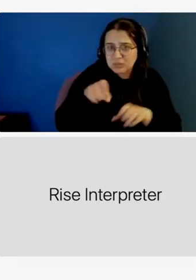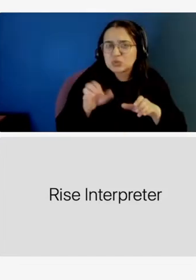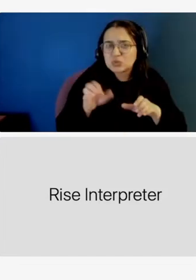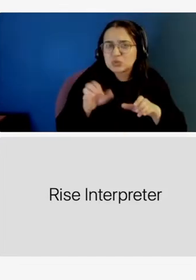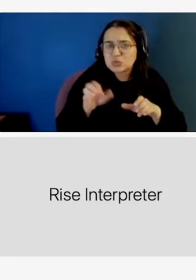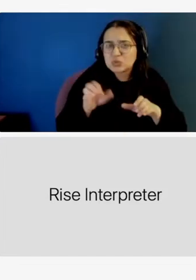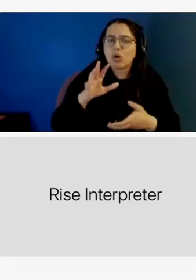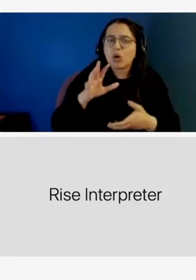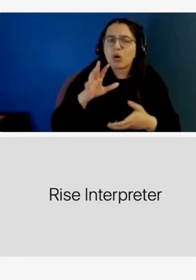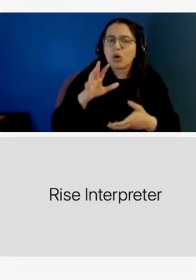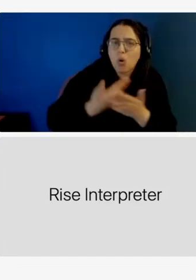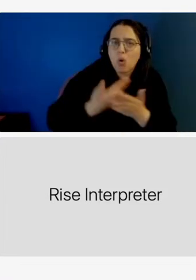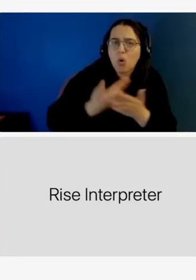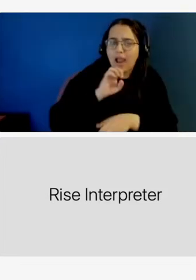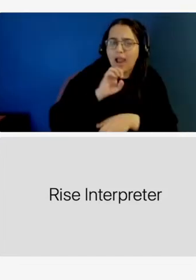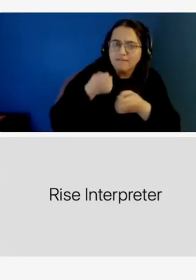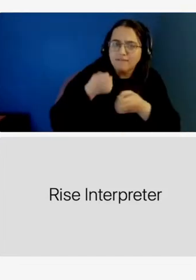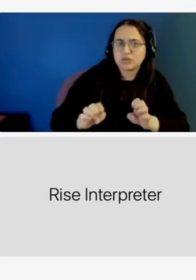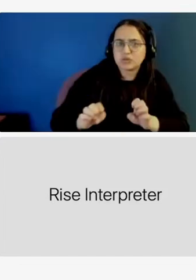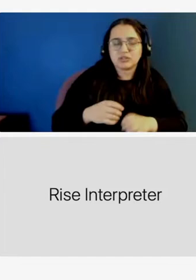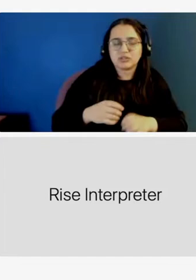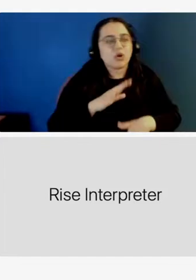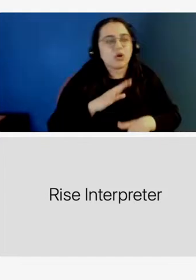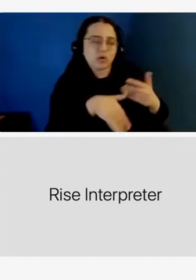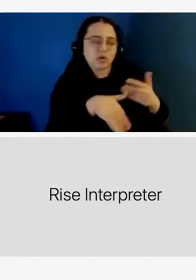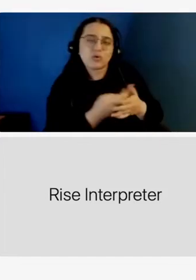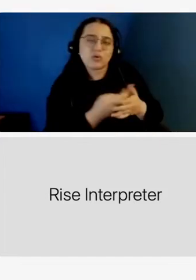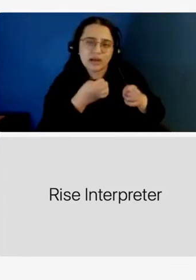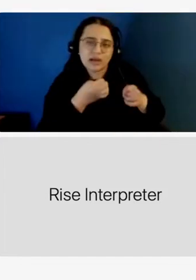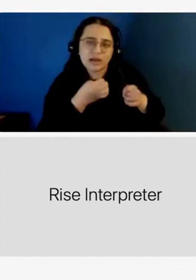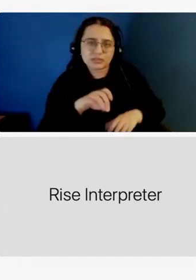effort. Okay. Thank you.